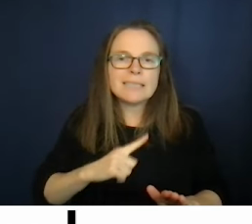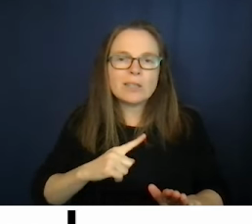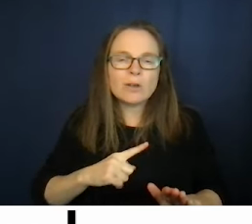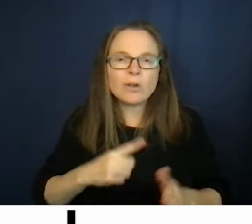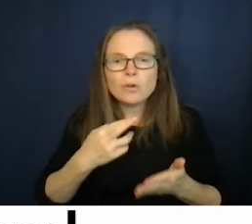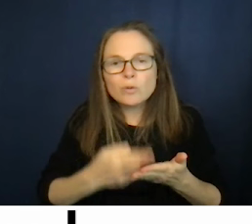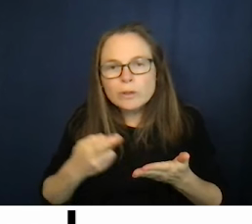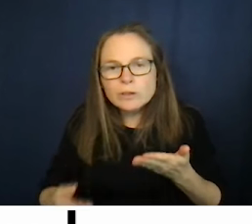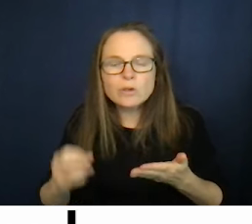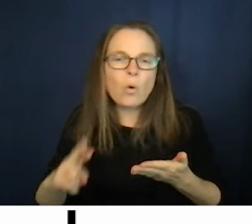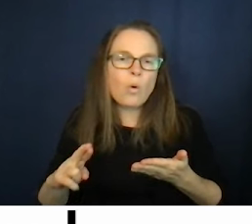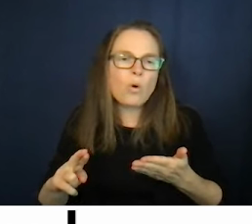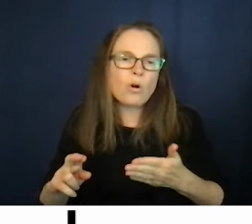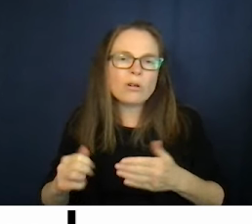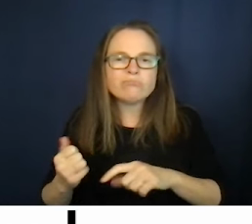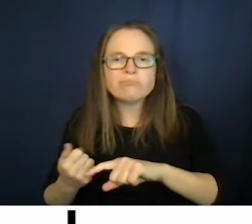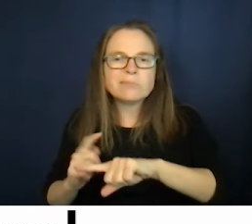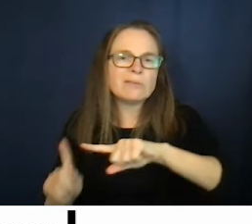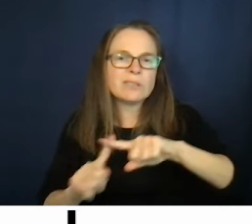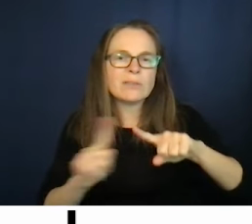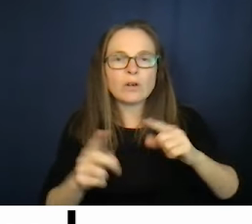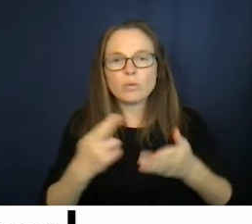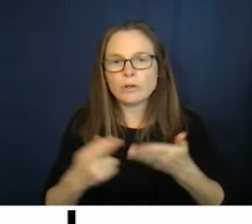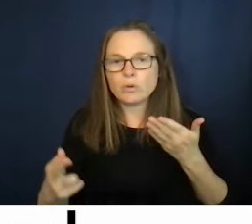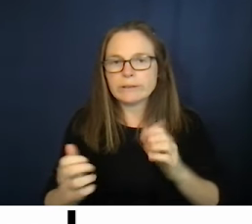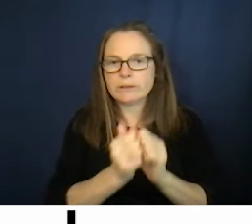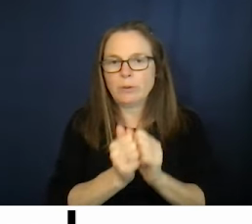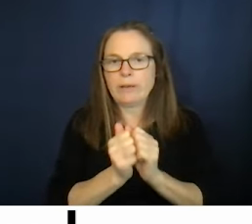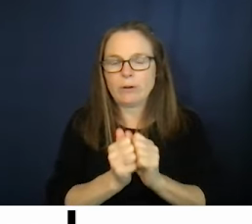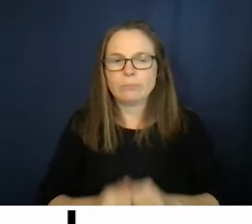sources that Jacob described on the previous slide.